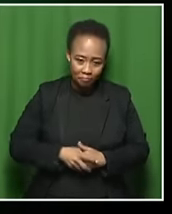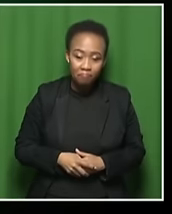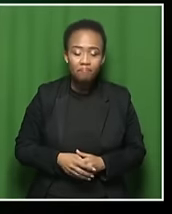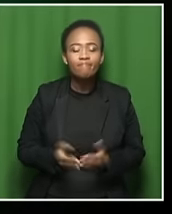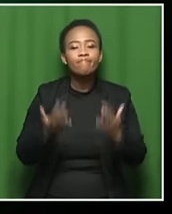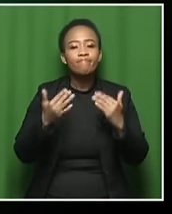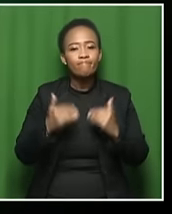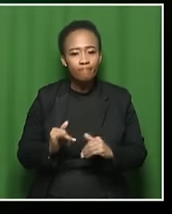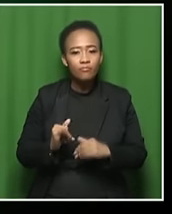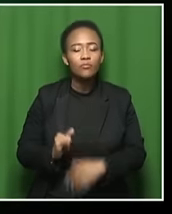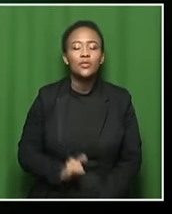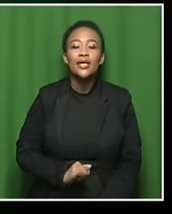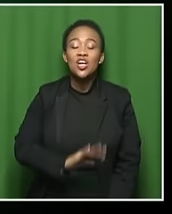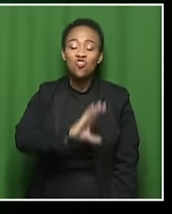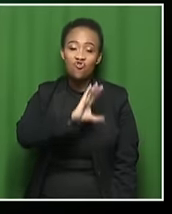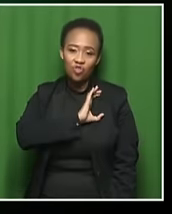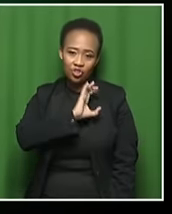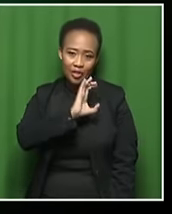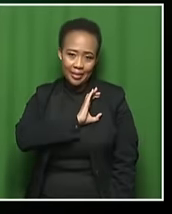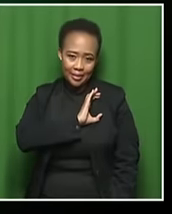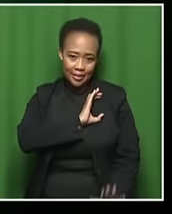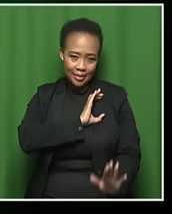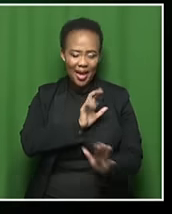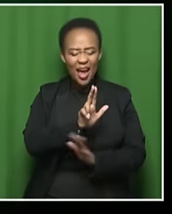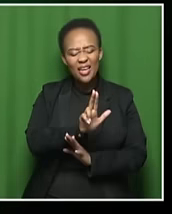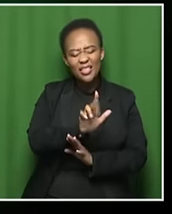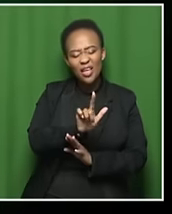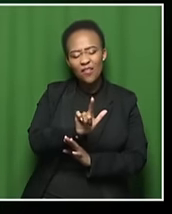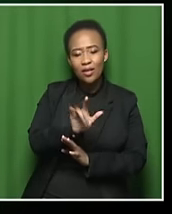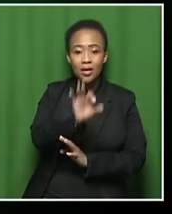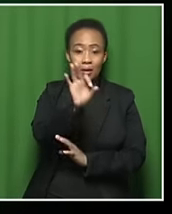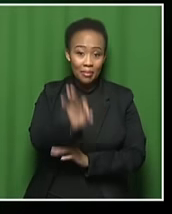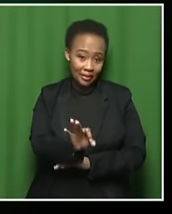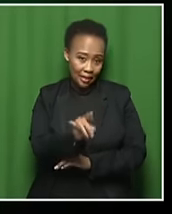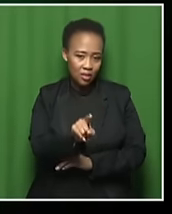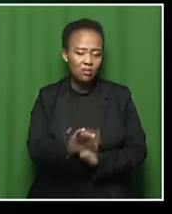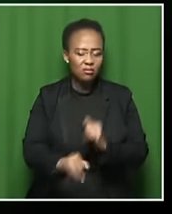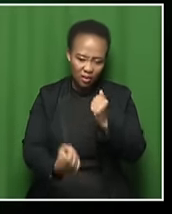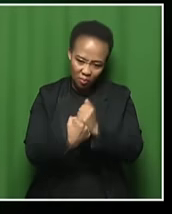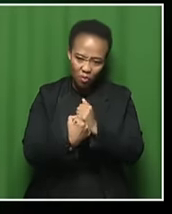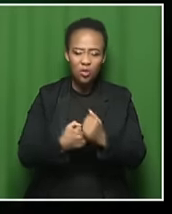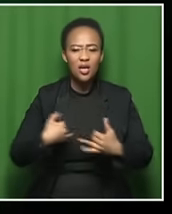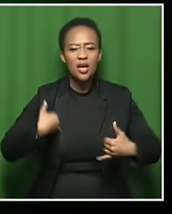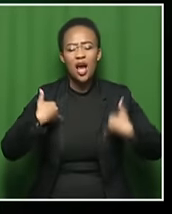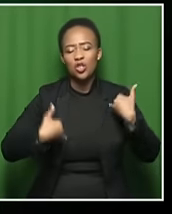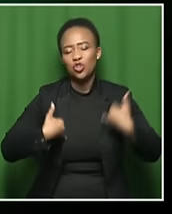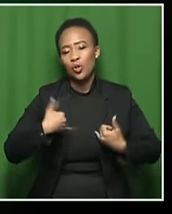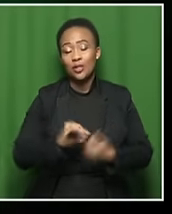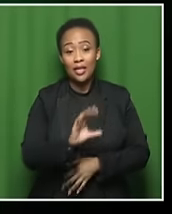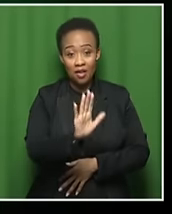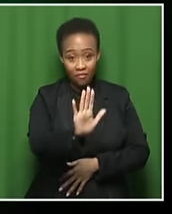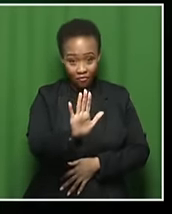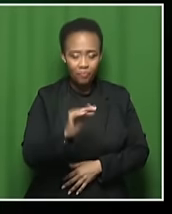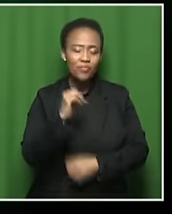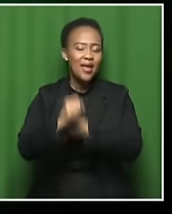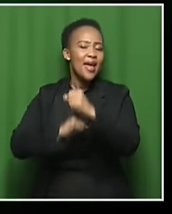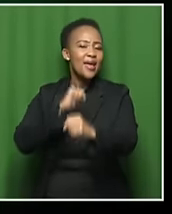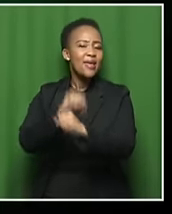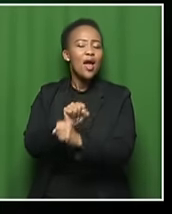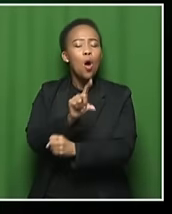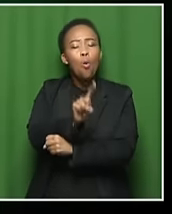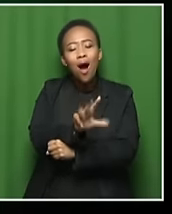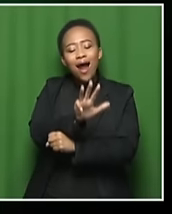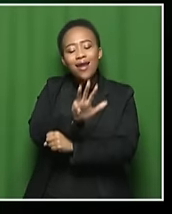Christianity enjoys 87%, if not more, of support in this country. In 1994, our country